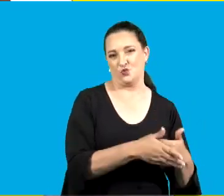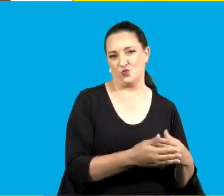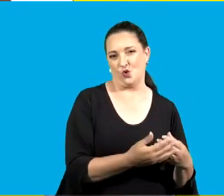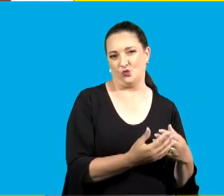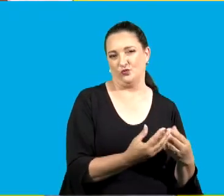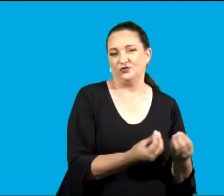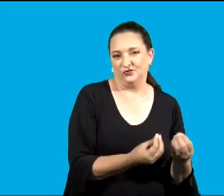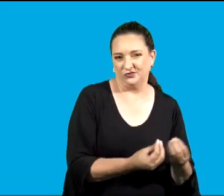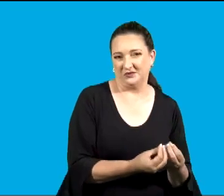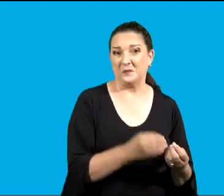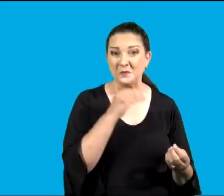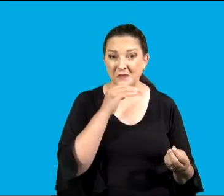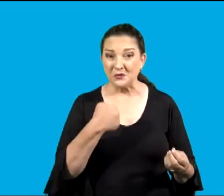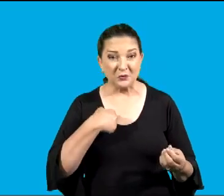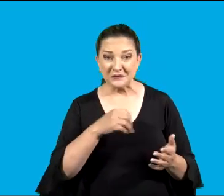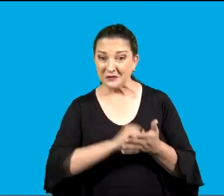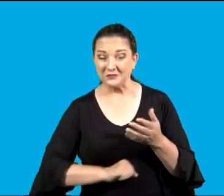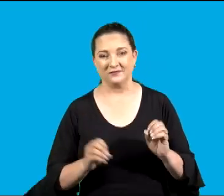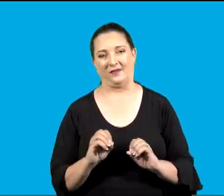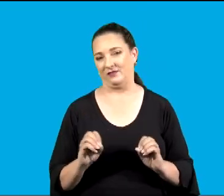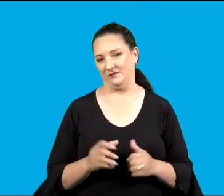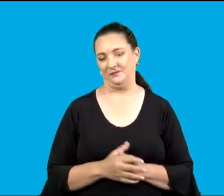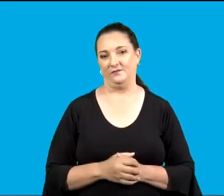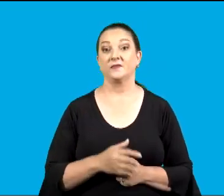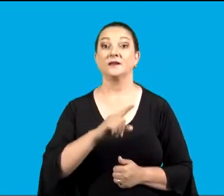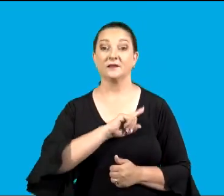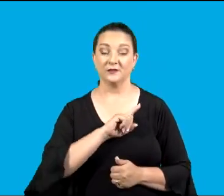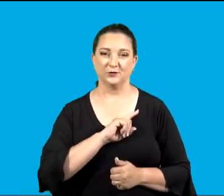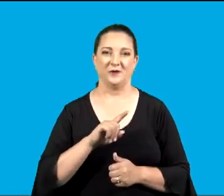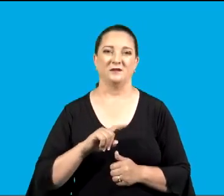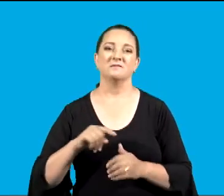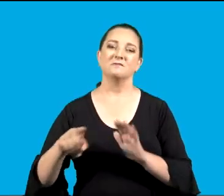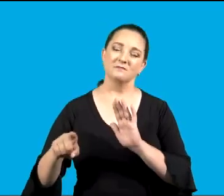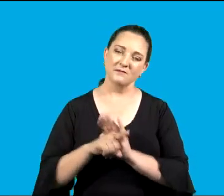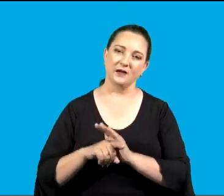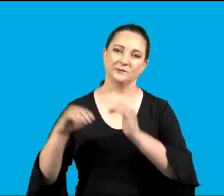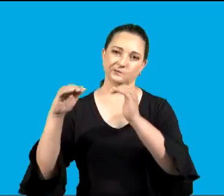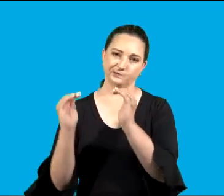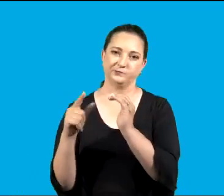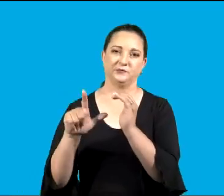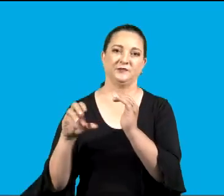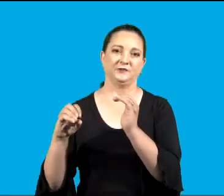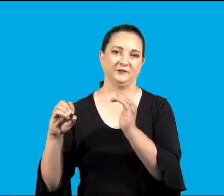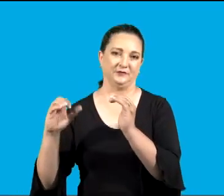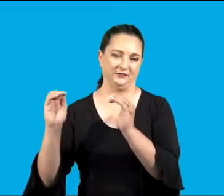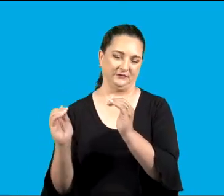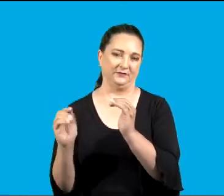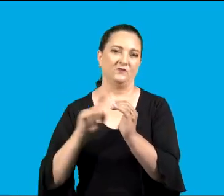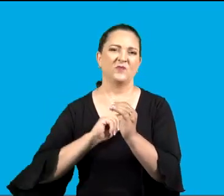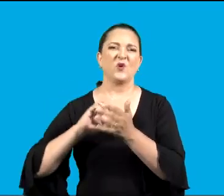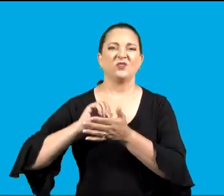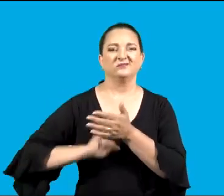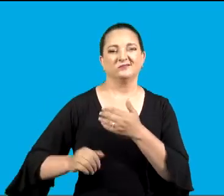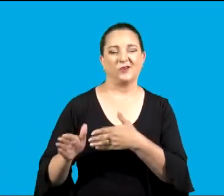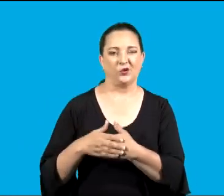not subtract that 7,000. That's what it means. So I'll come here, then I'll say minus 7,000. We subtract the